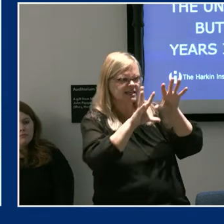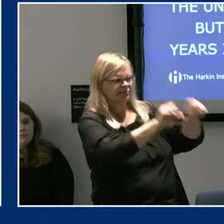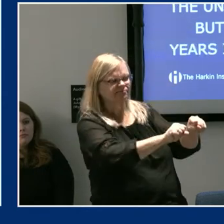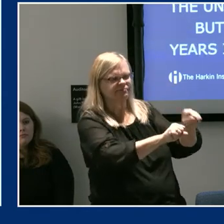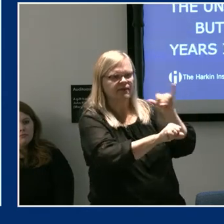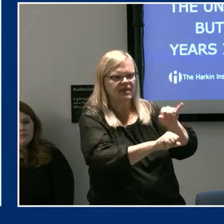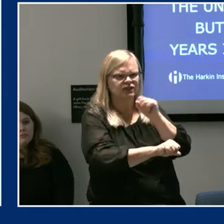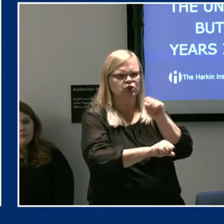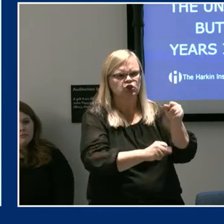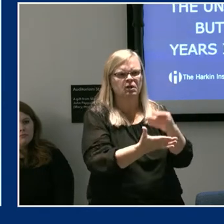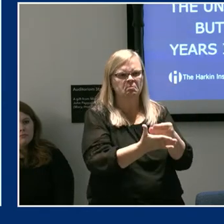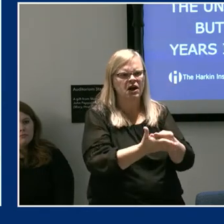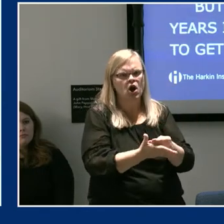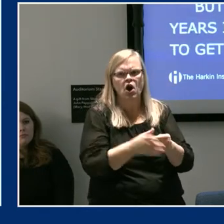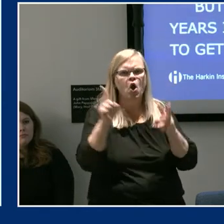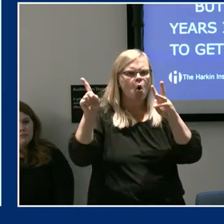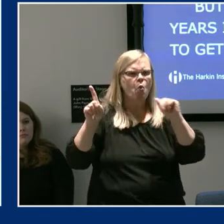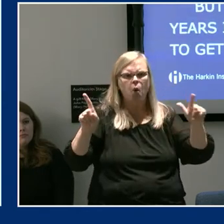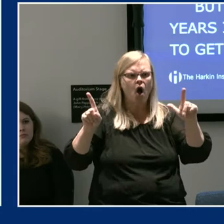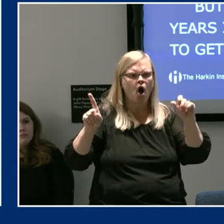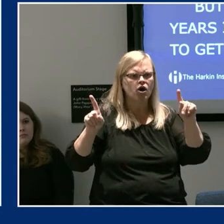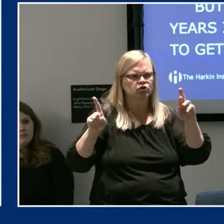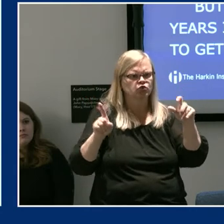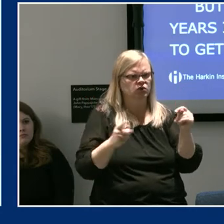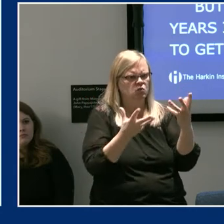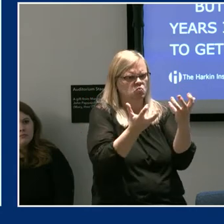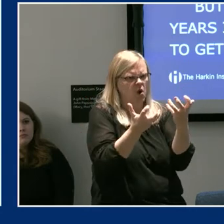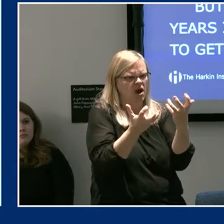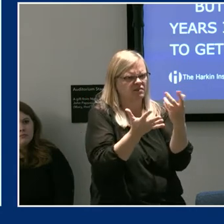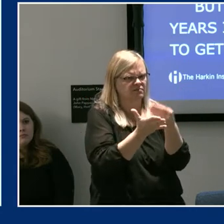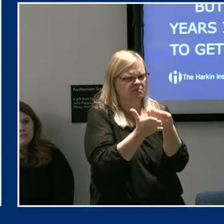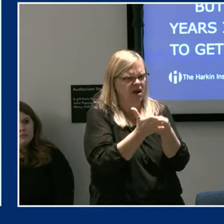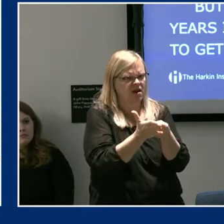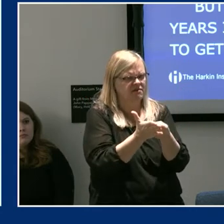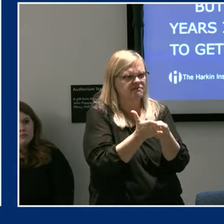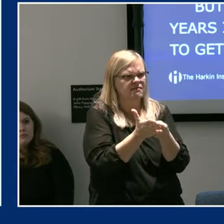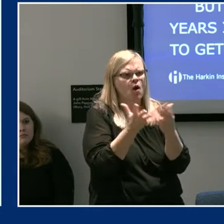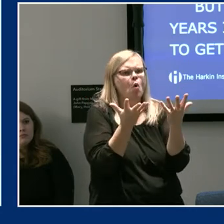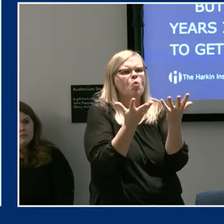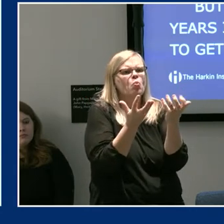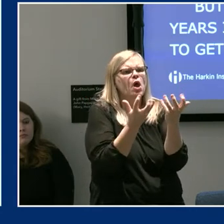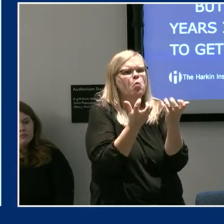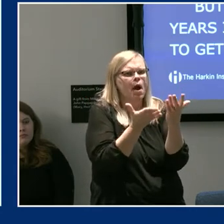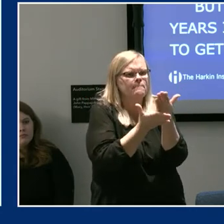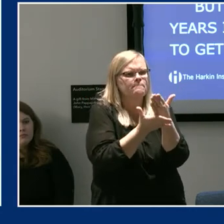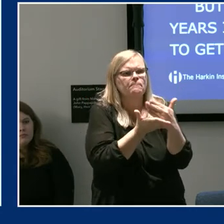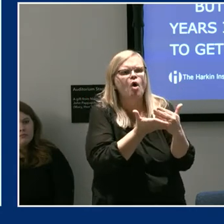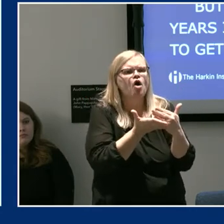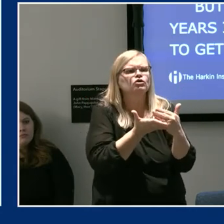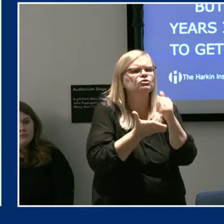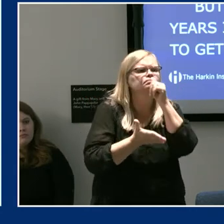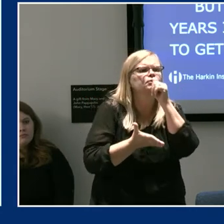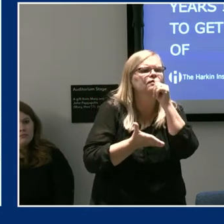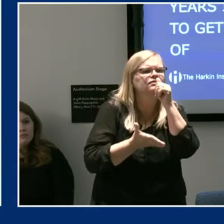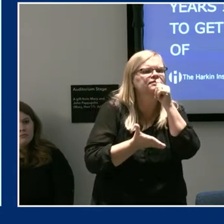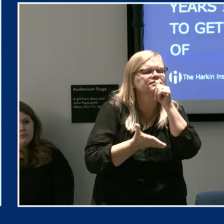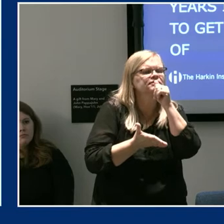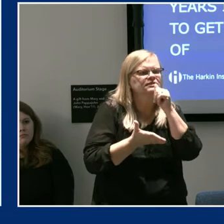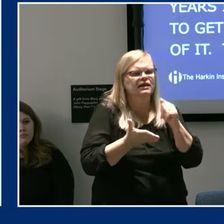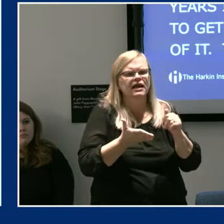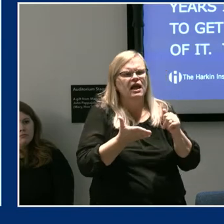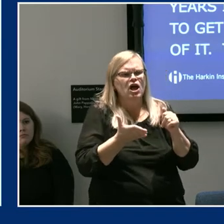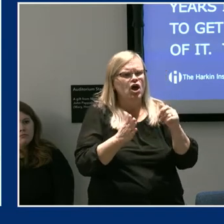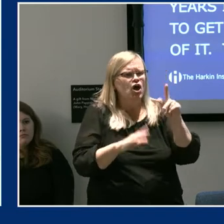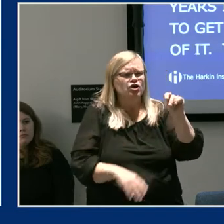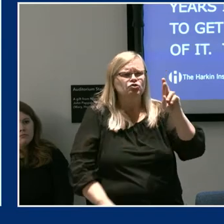money. They want some of it. They want partial privatization. Trillions